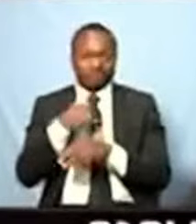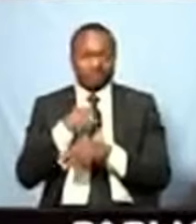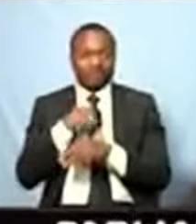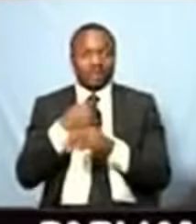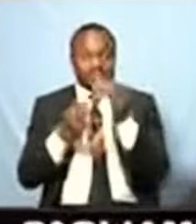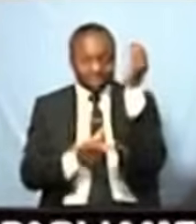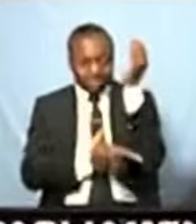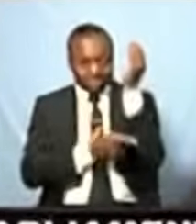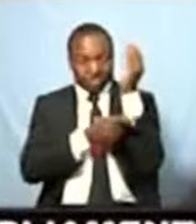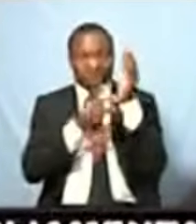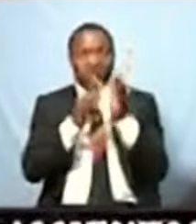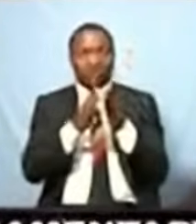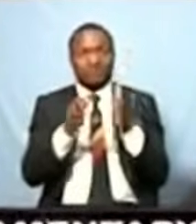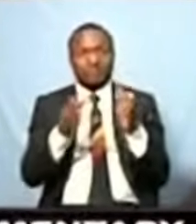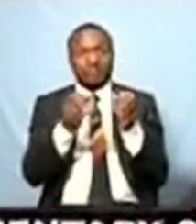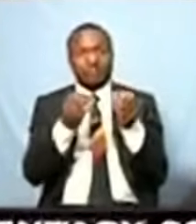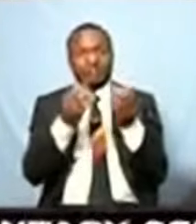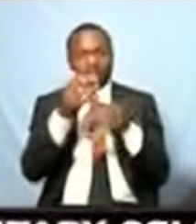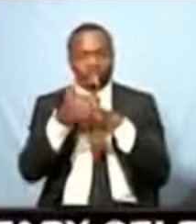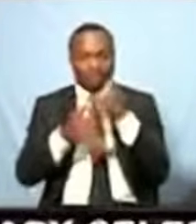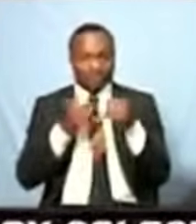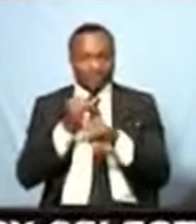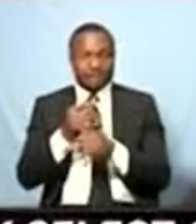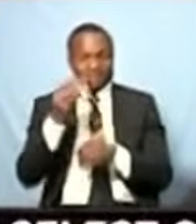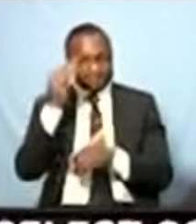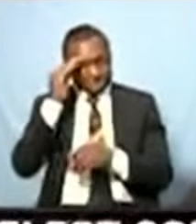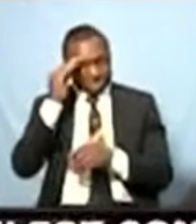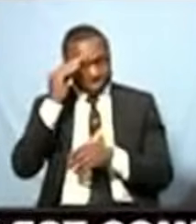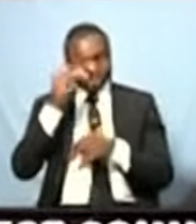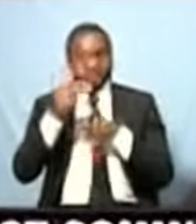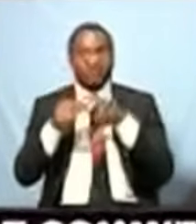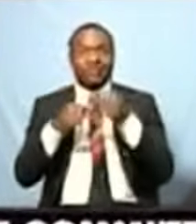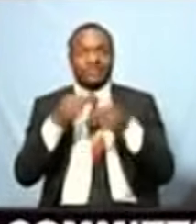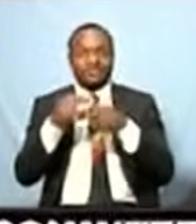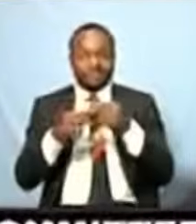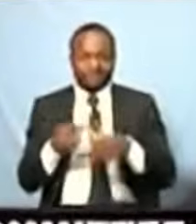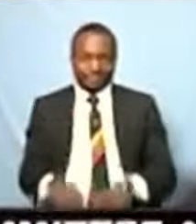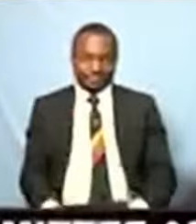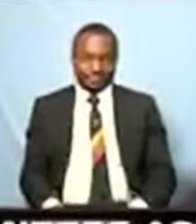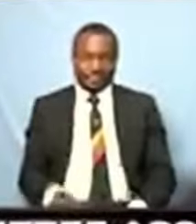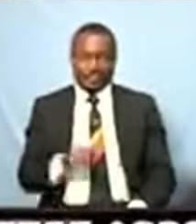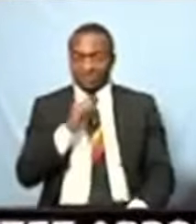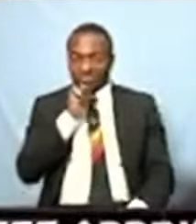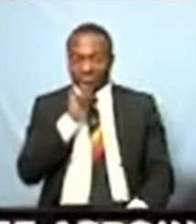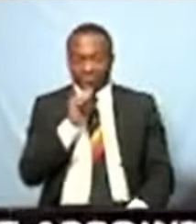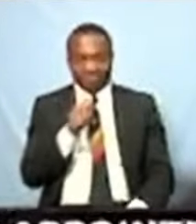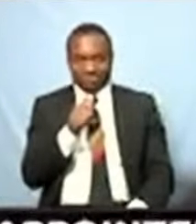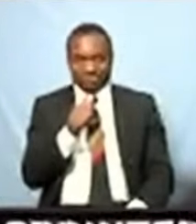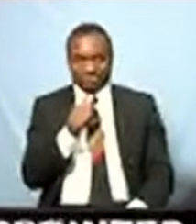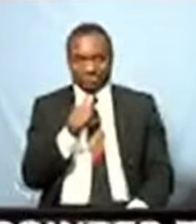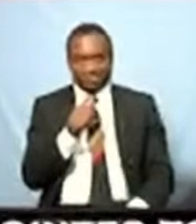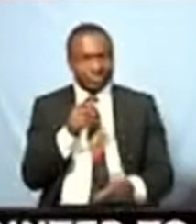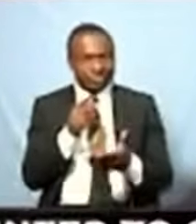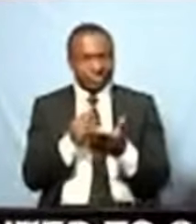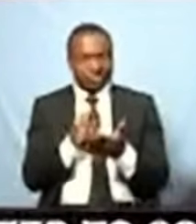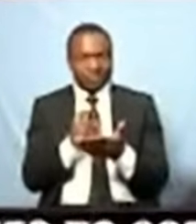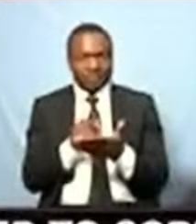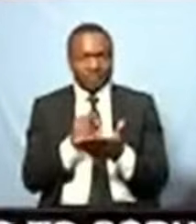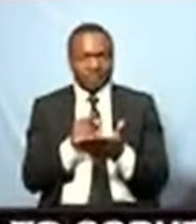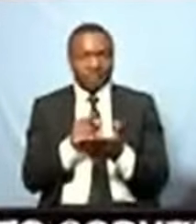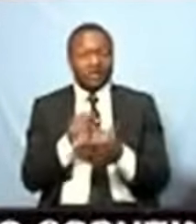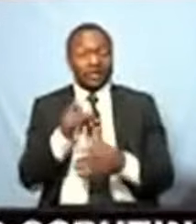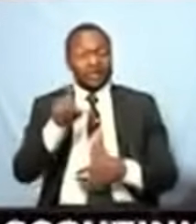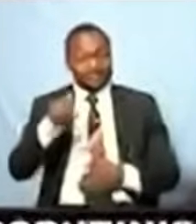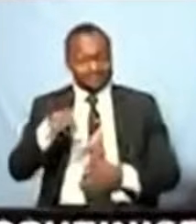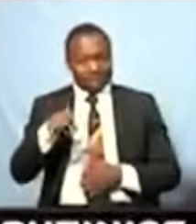development space for many years and I know what it means. Notwithstanding the foregoing, I think that there is